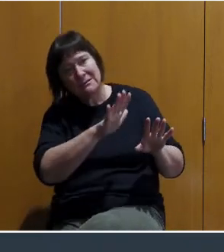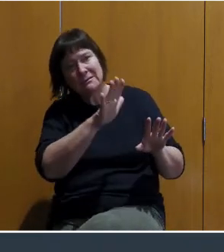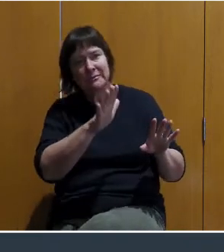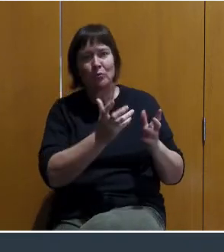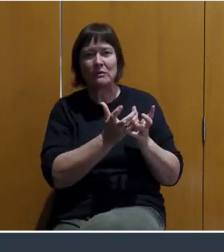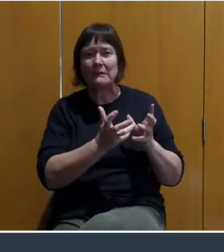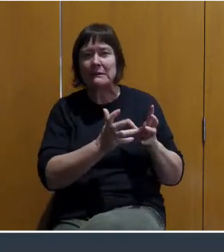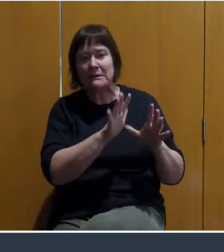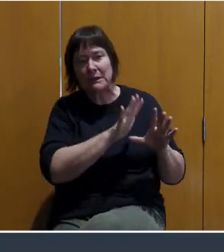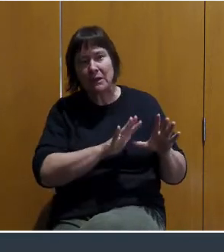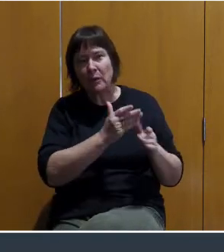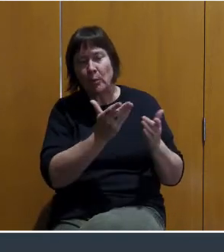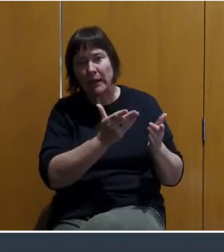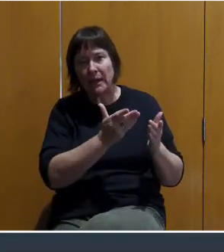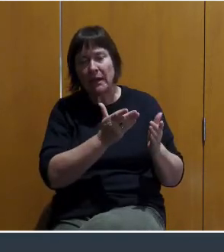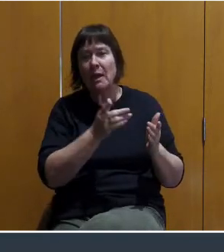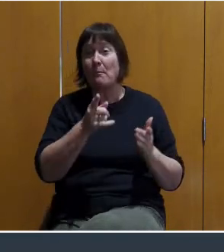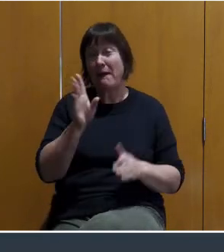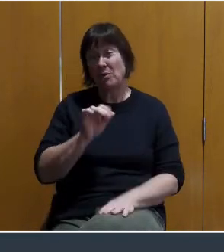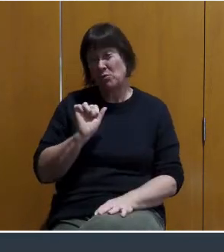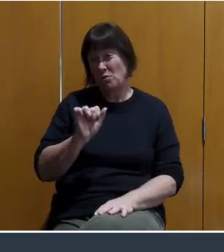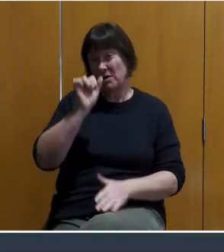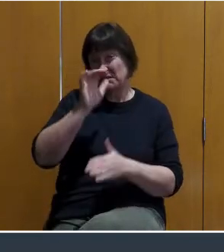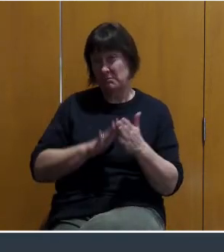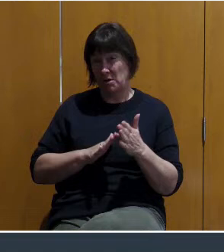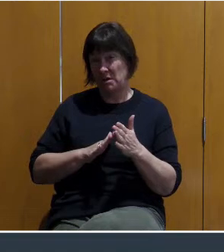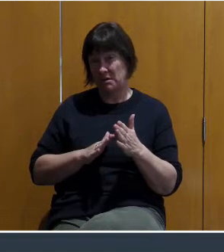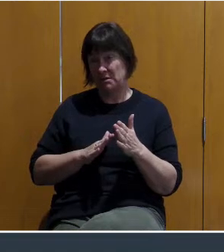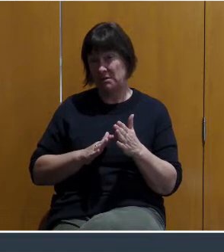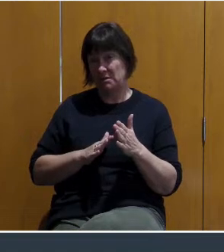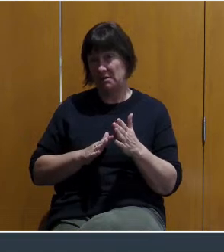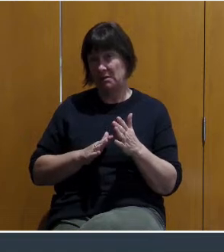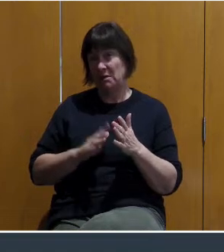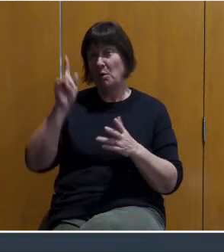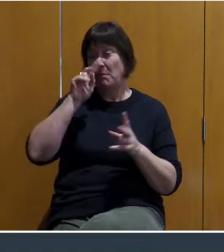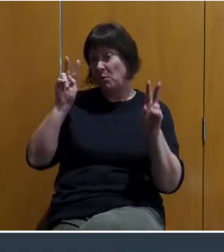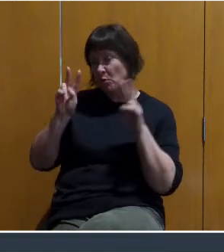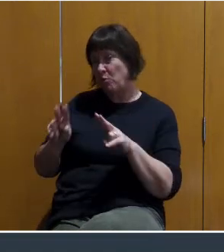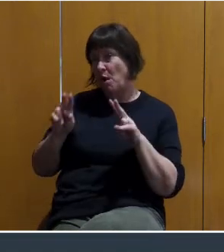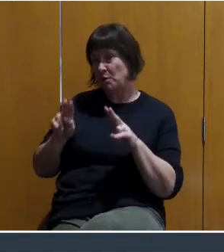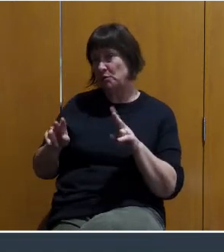current period, etc., etc. From your experience amongst those who are watching the dotterels,